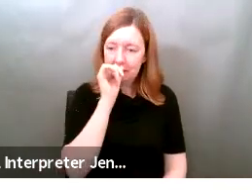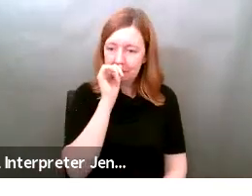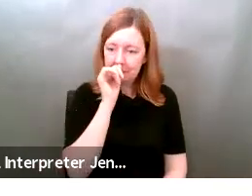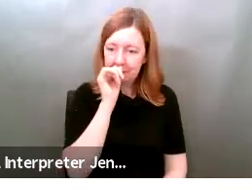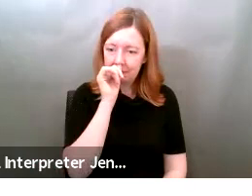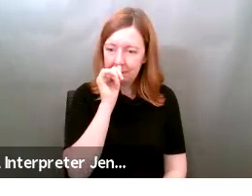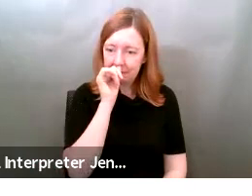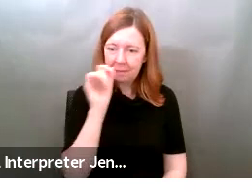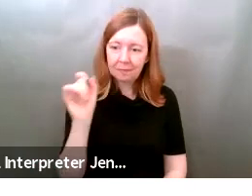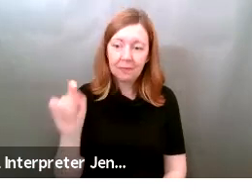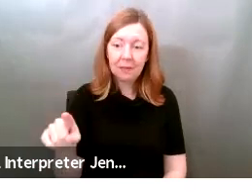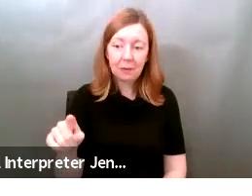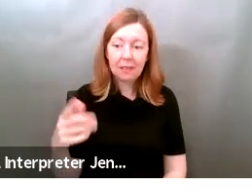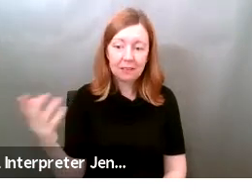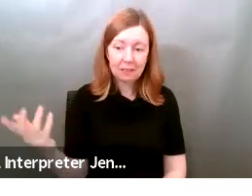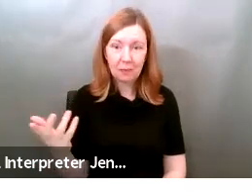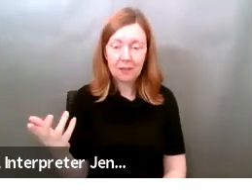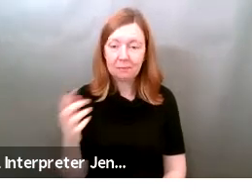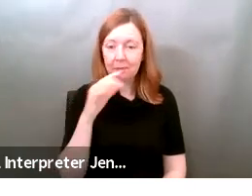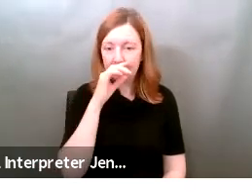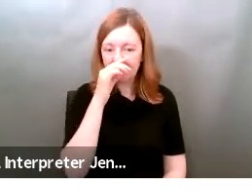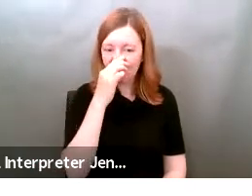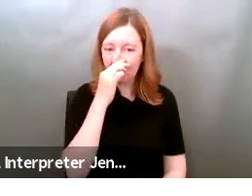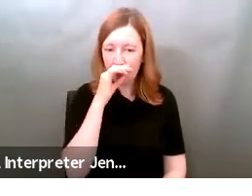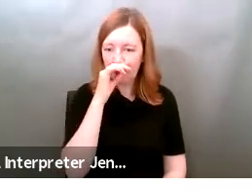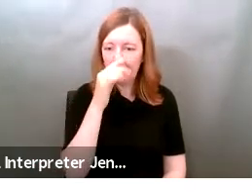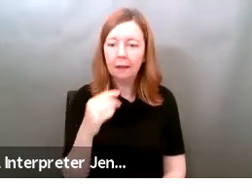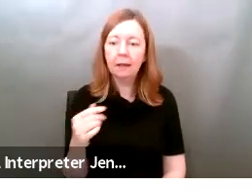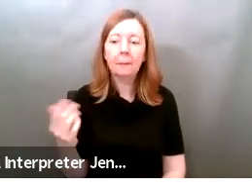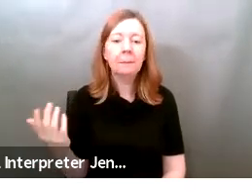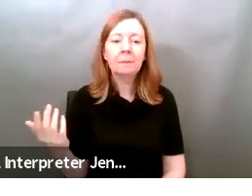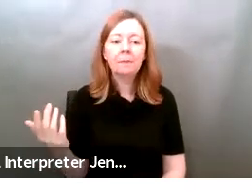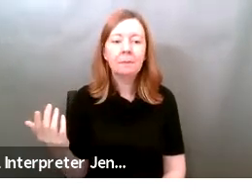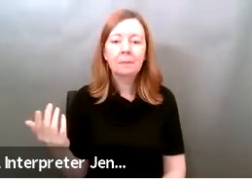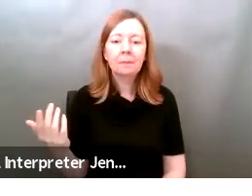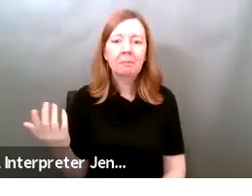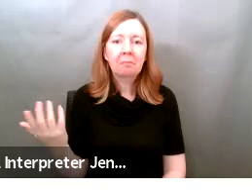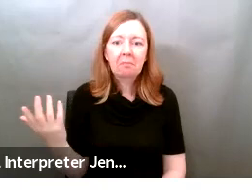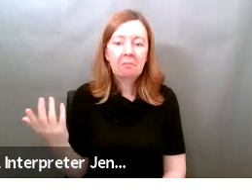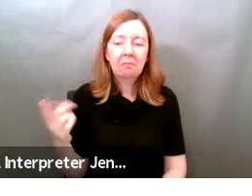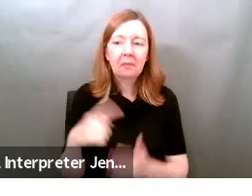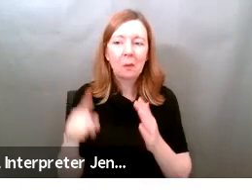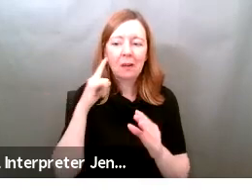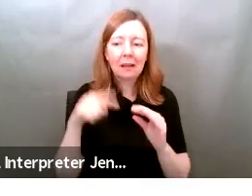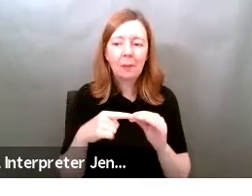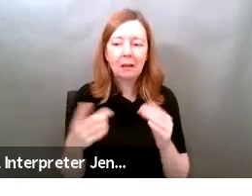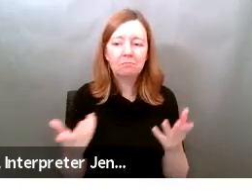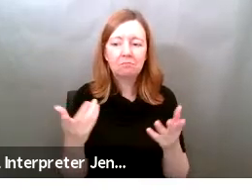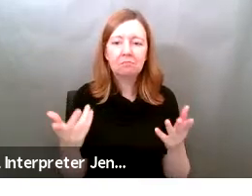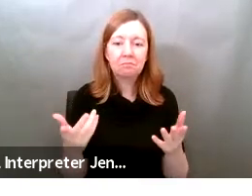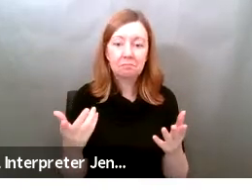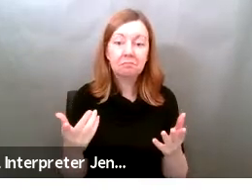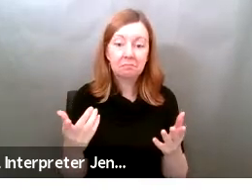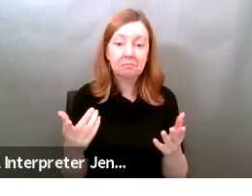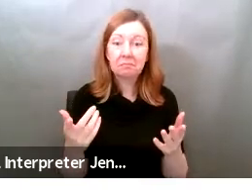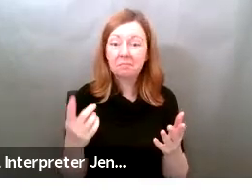to pose to people I'm talking to is, what do you think about having a day with a sore arm,